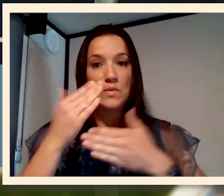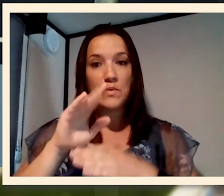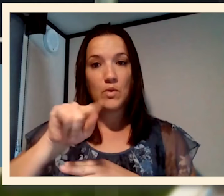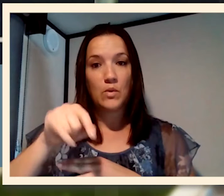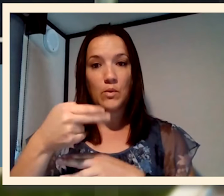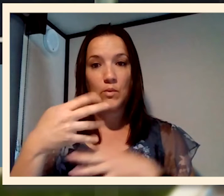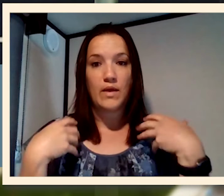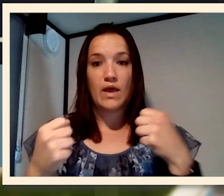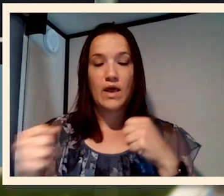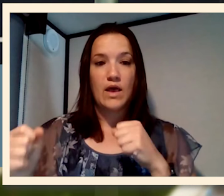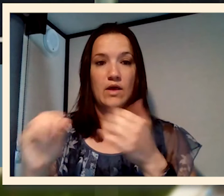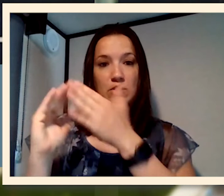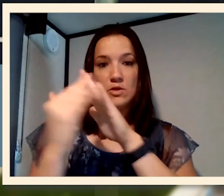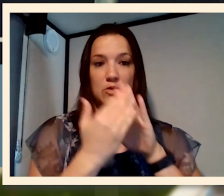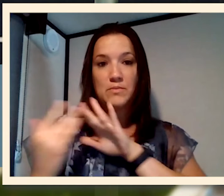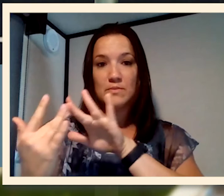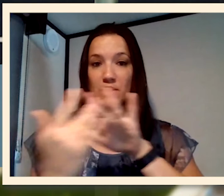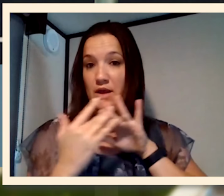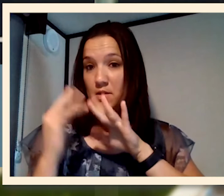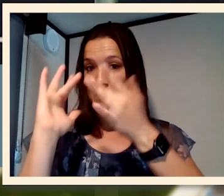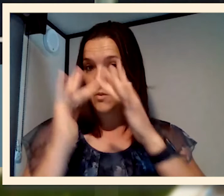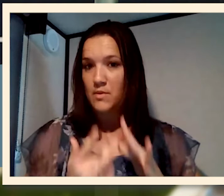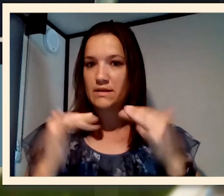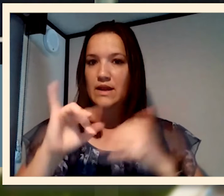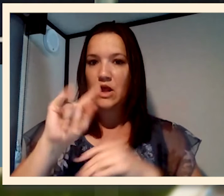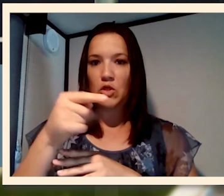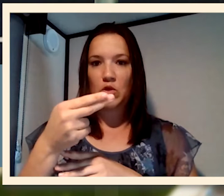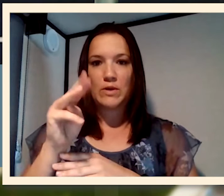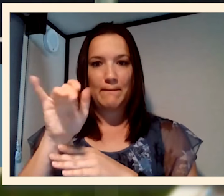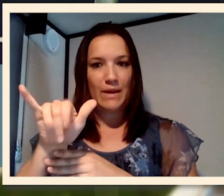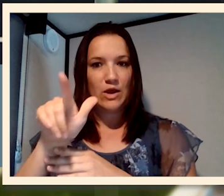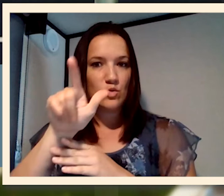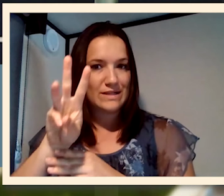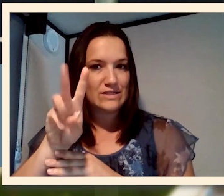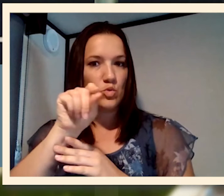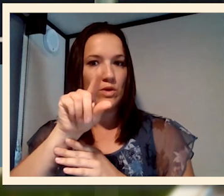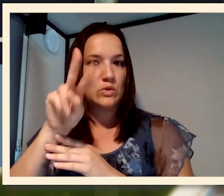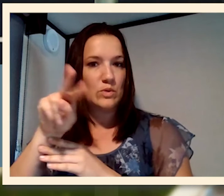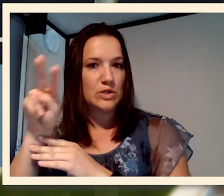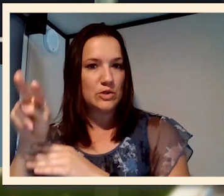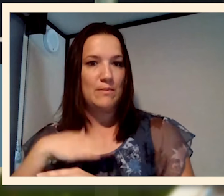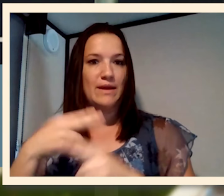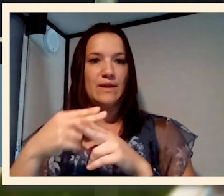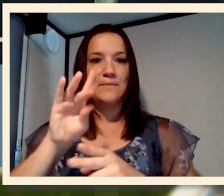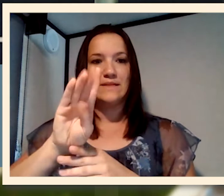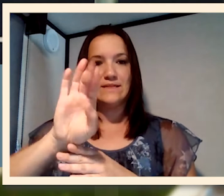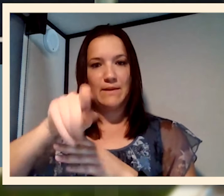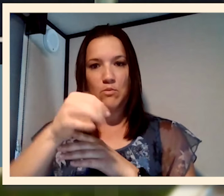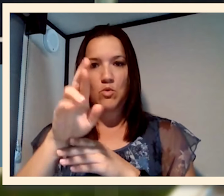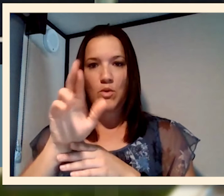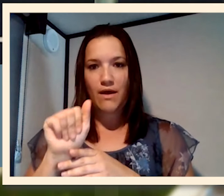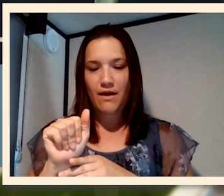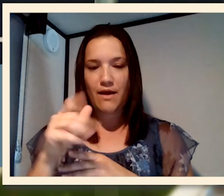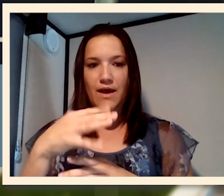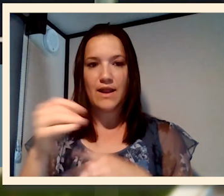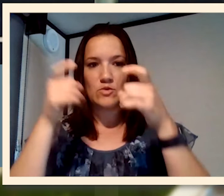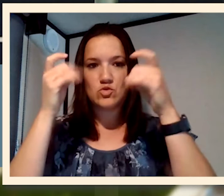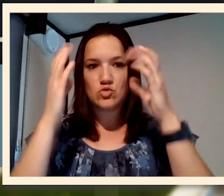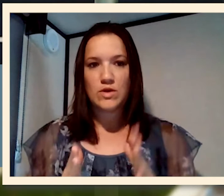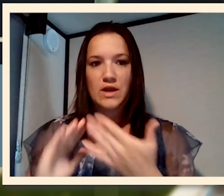Hello and welcome to Kaweah Health's Community Engagement Webinar. Today's Thursday, May 26, 2022. My name is